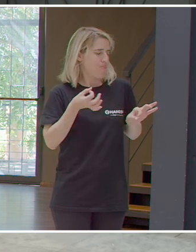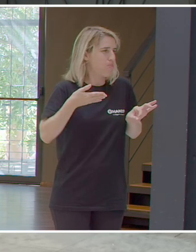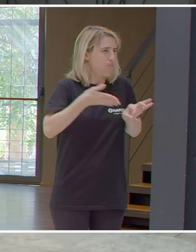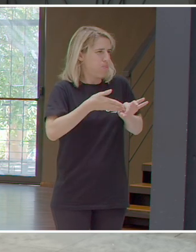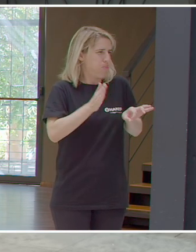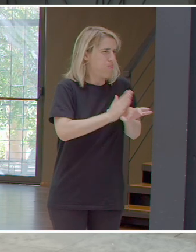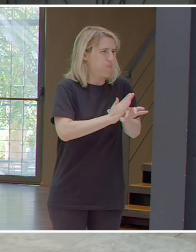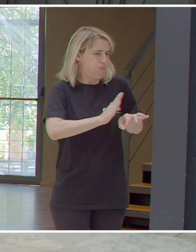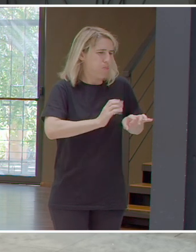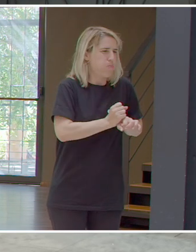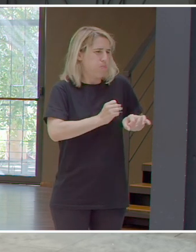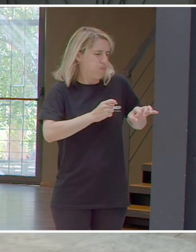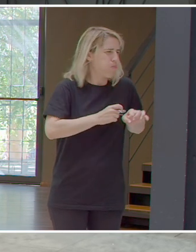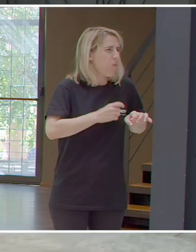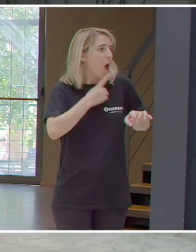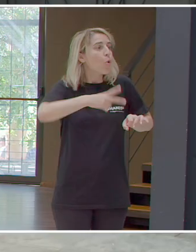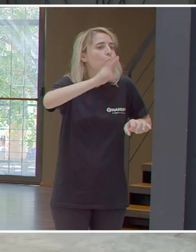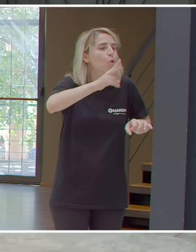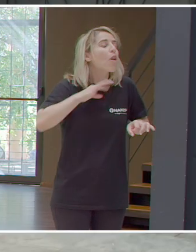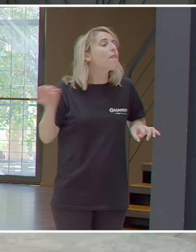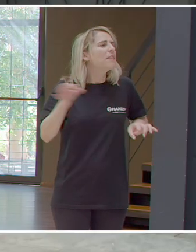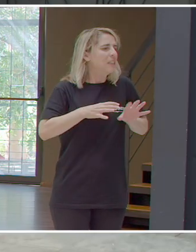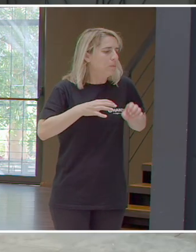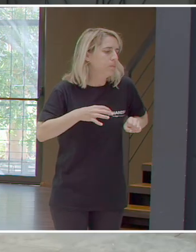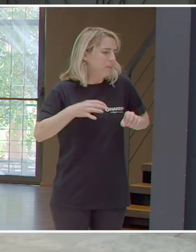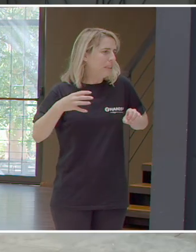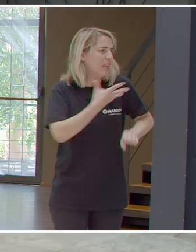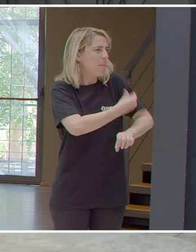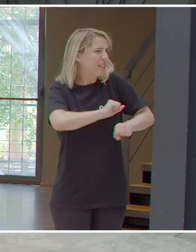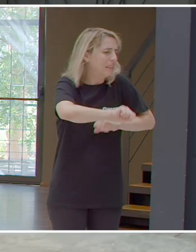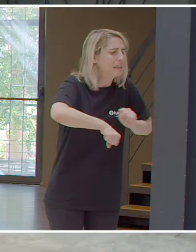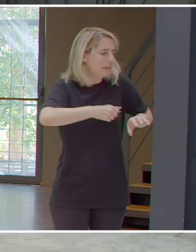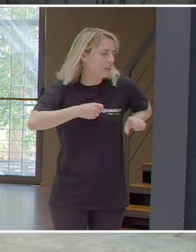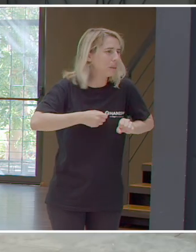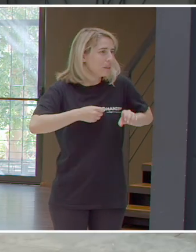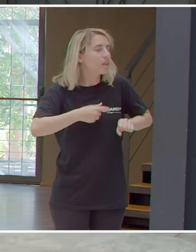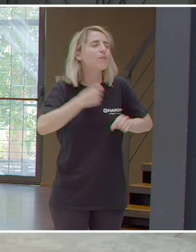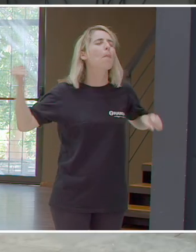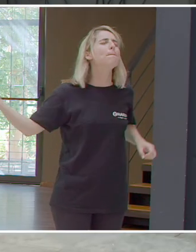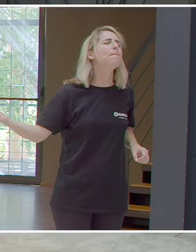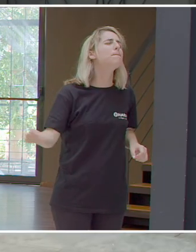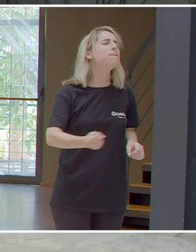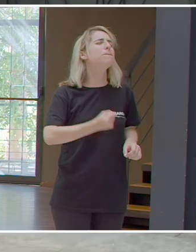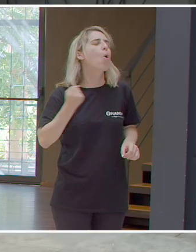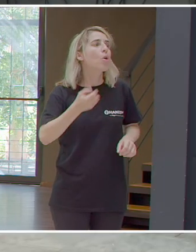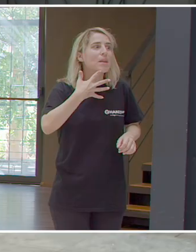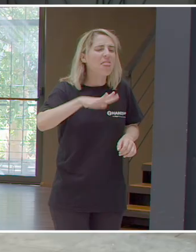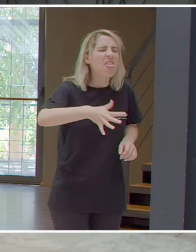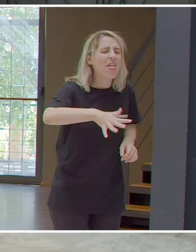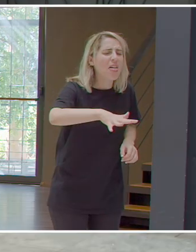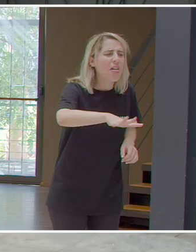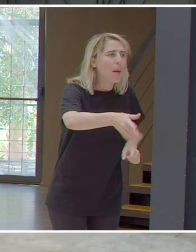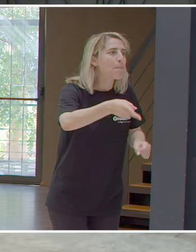in your heart, they don't get enough oxygen, they don't get enough blood, and it's actually the pain of your dying or about to be